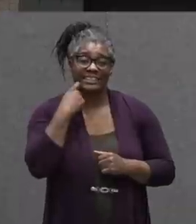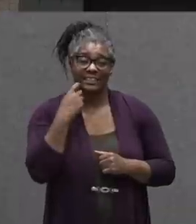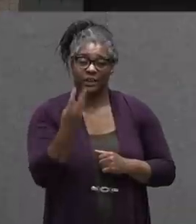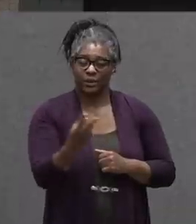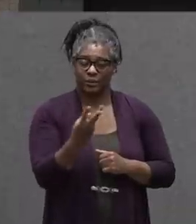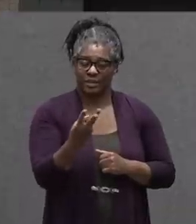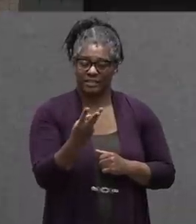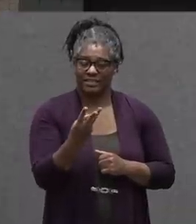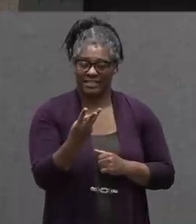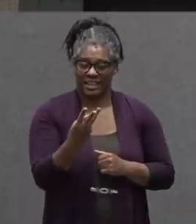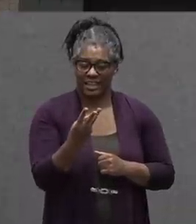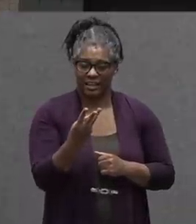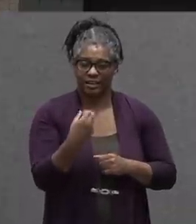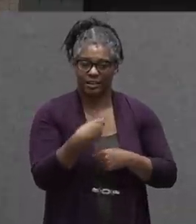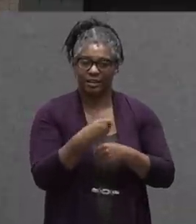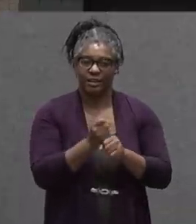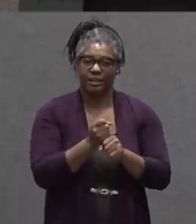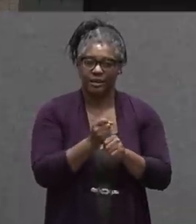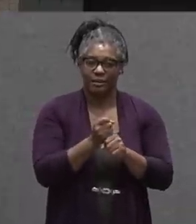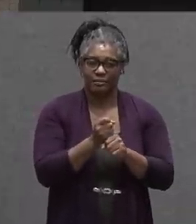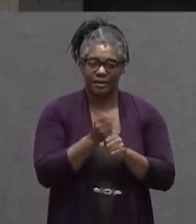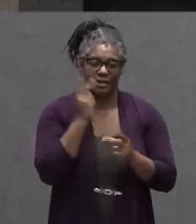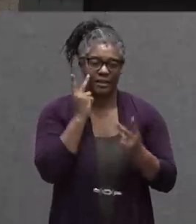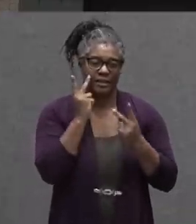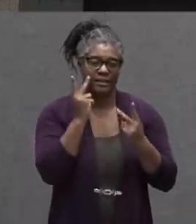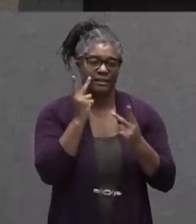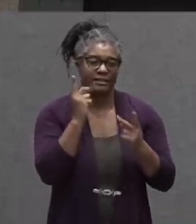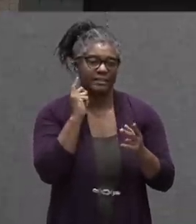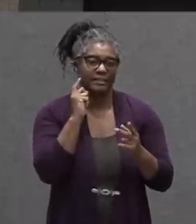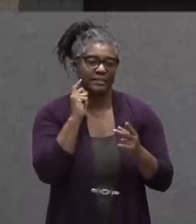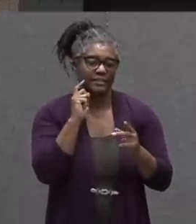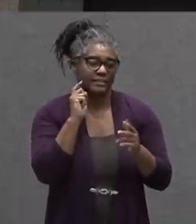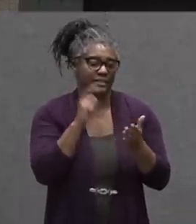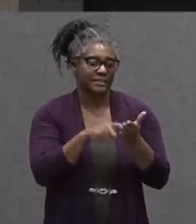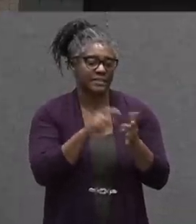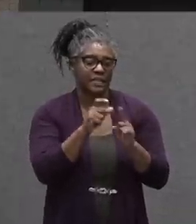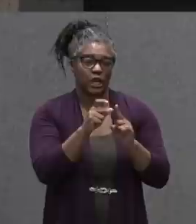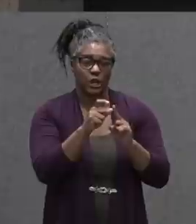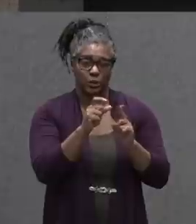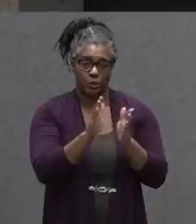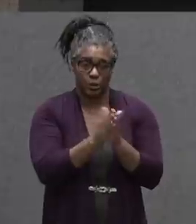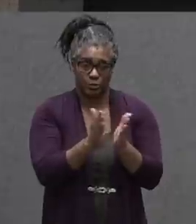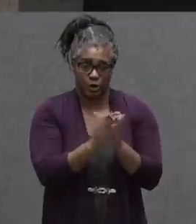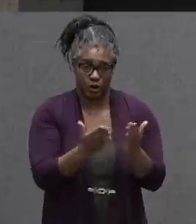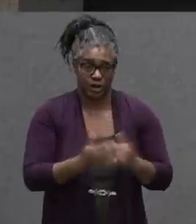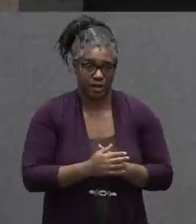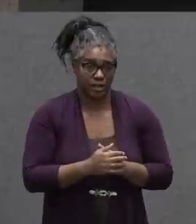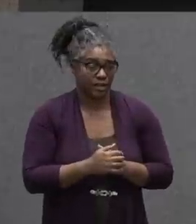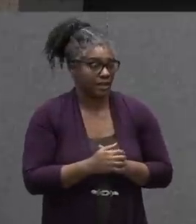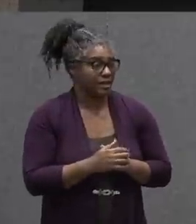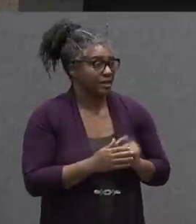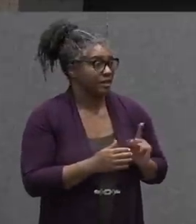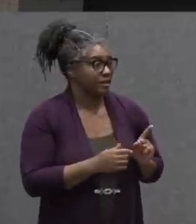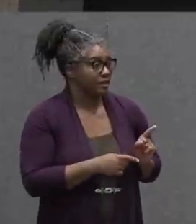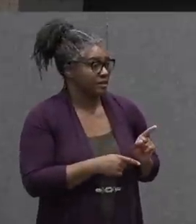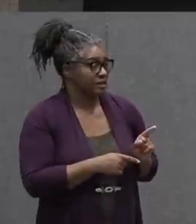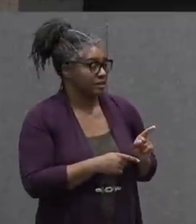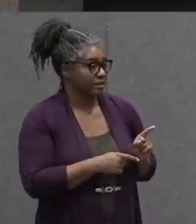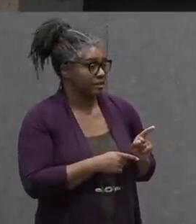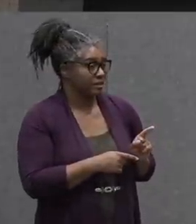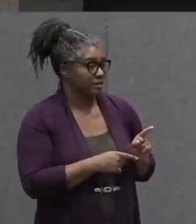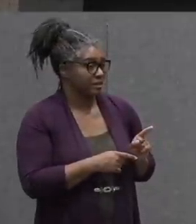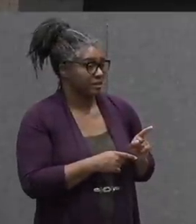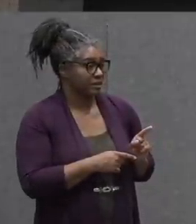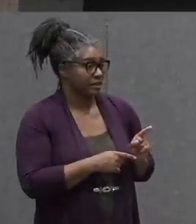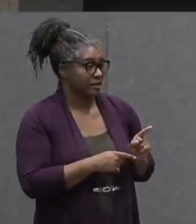haven't decorated my cover, but on the inside were our words from a couple weeks ago,